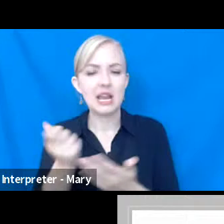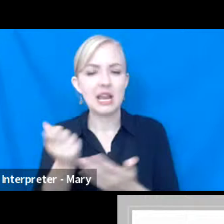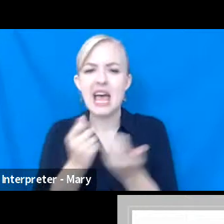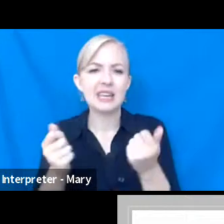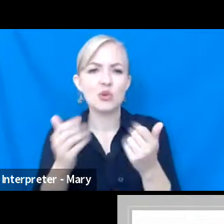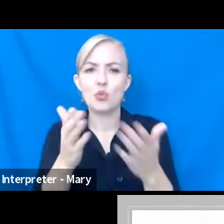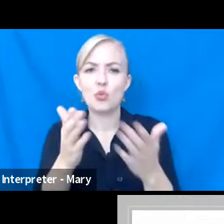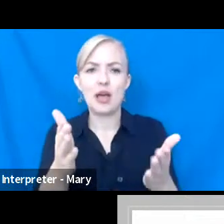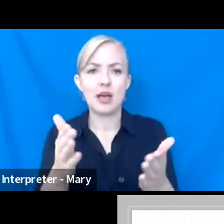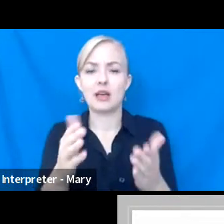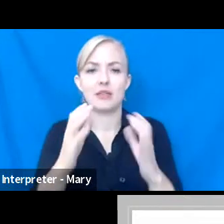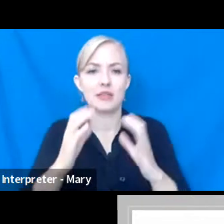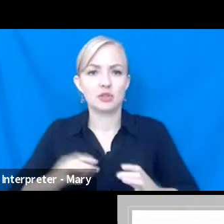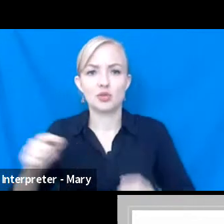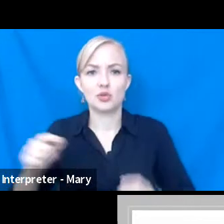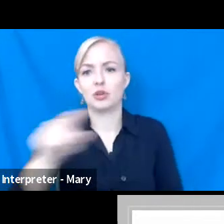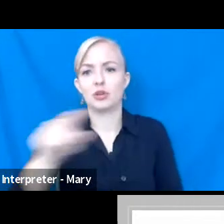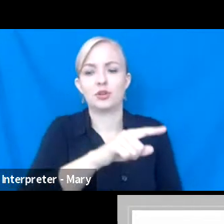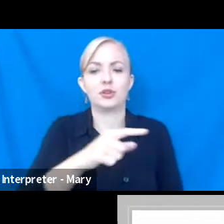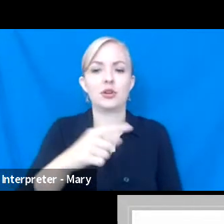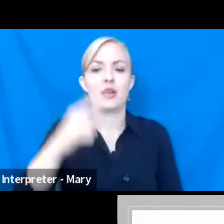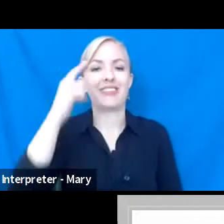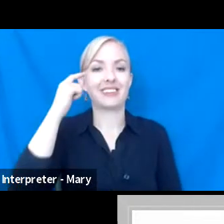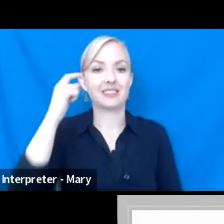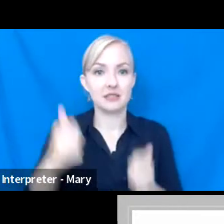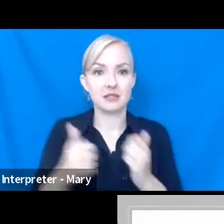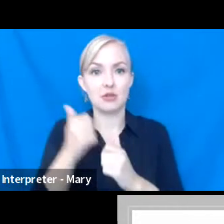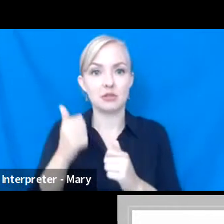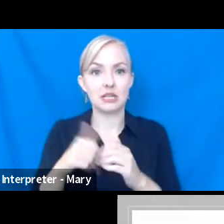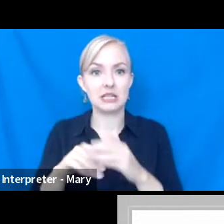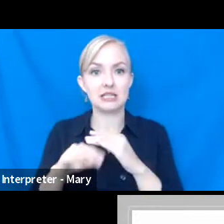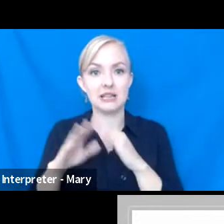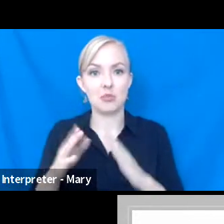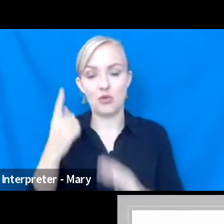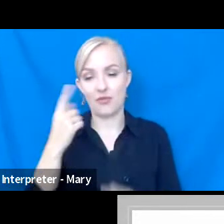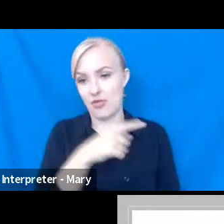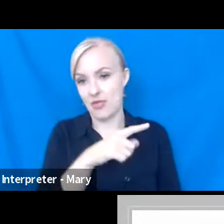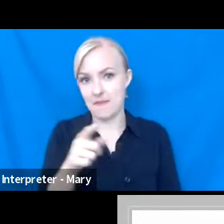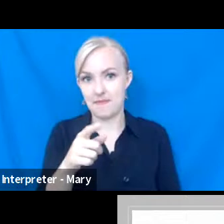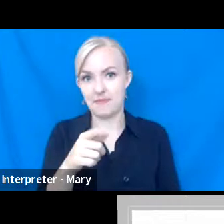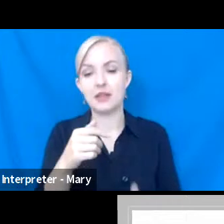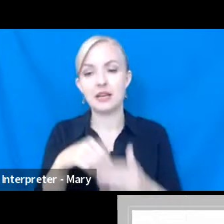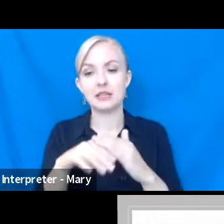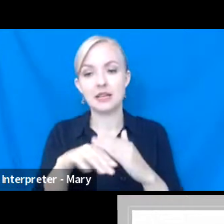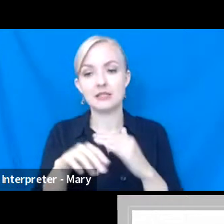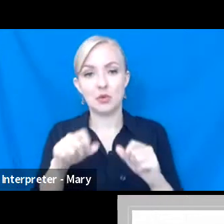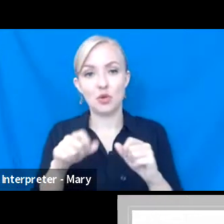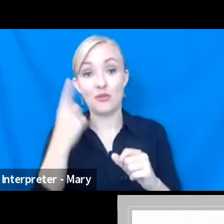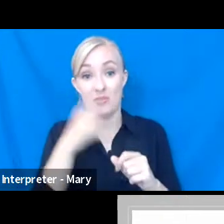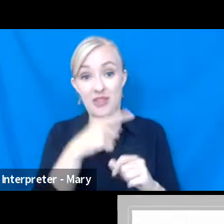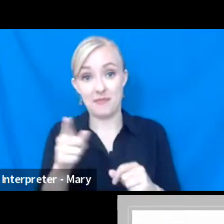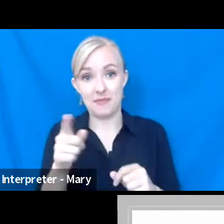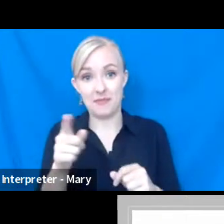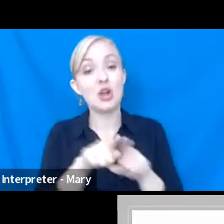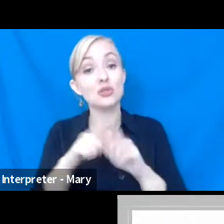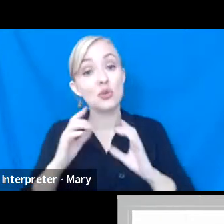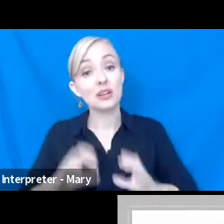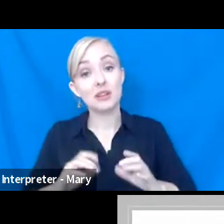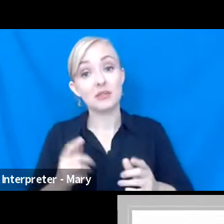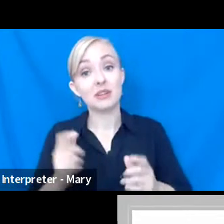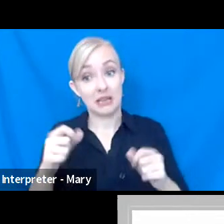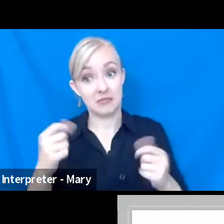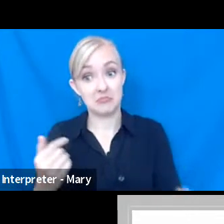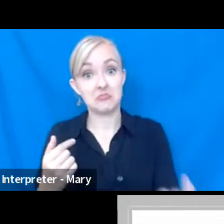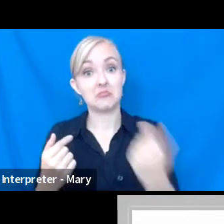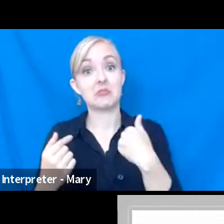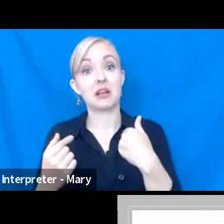the consumer deems to be the most accessible for them. And a consumer can even come to our building to